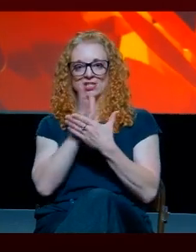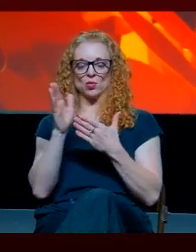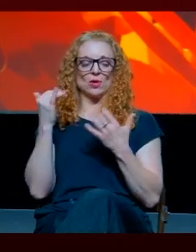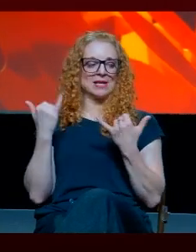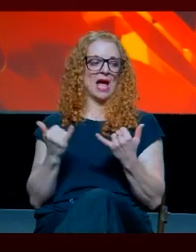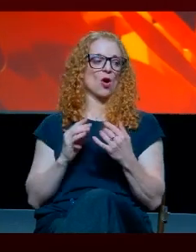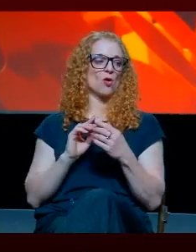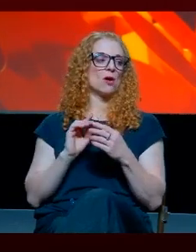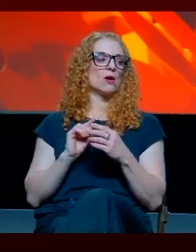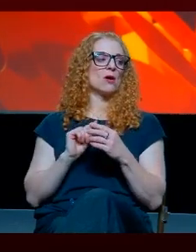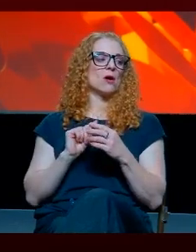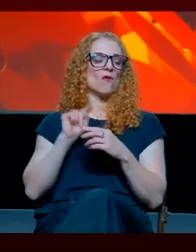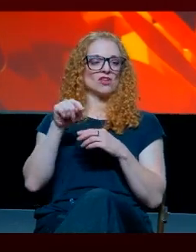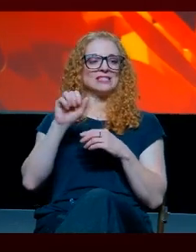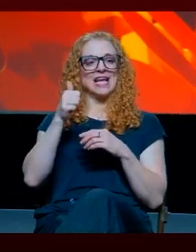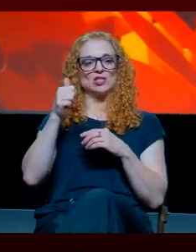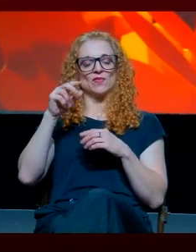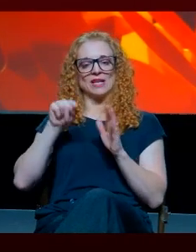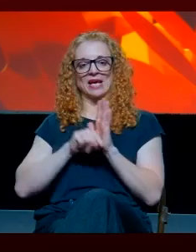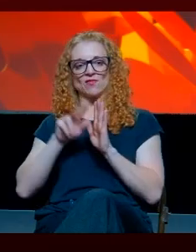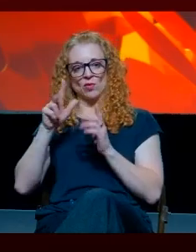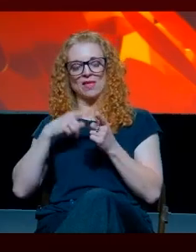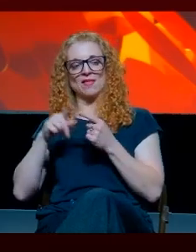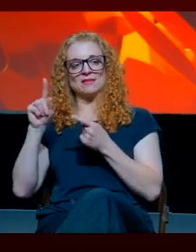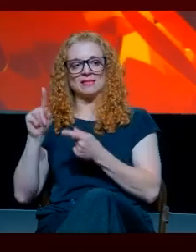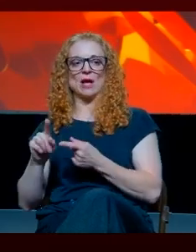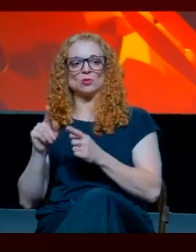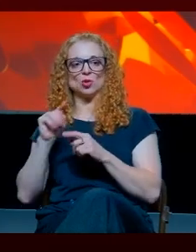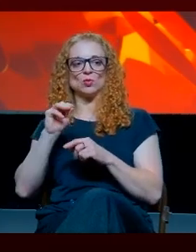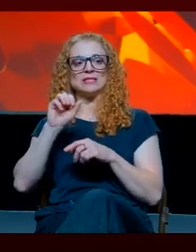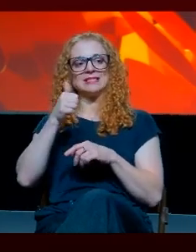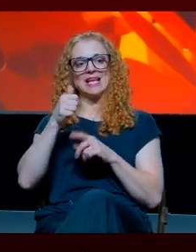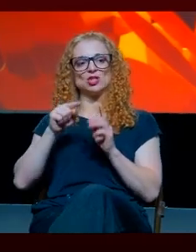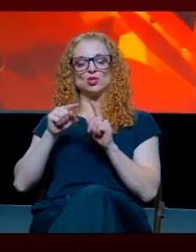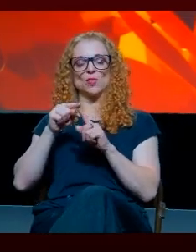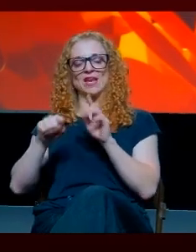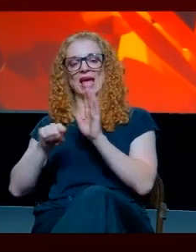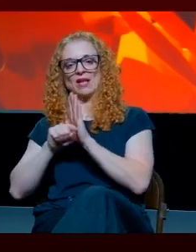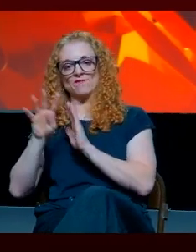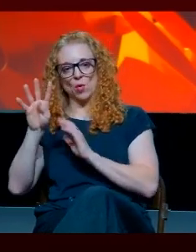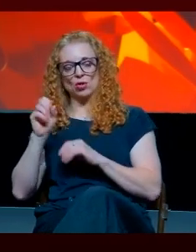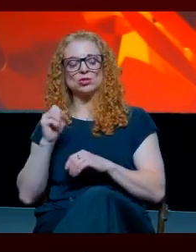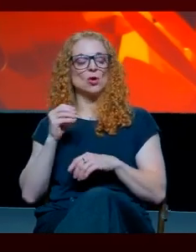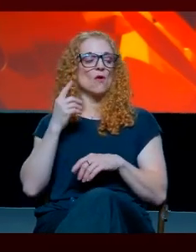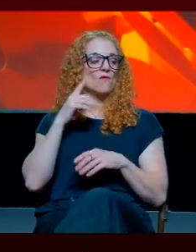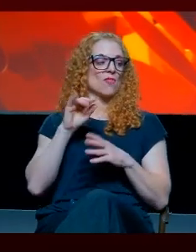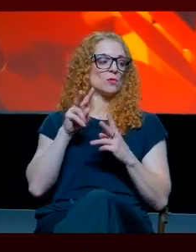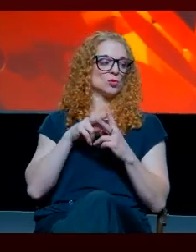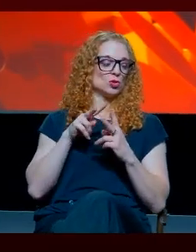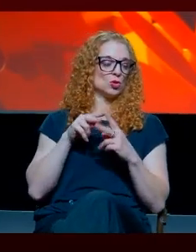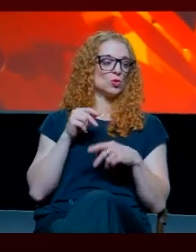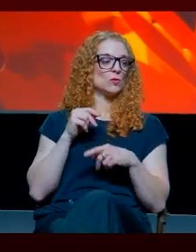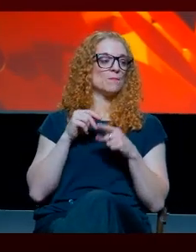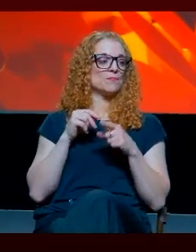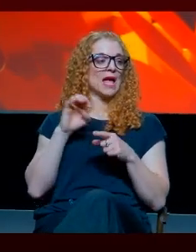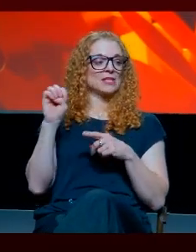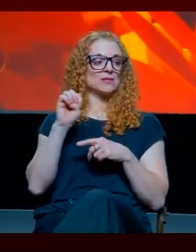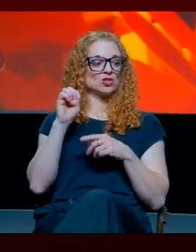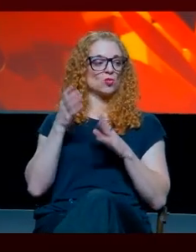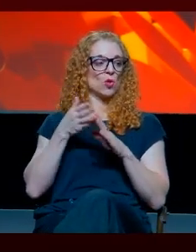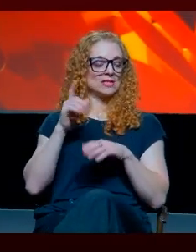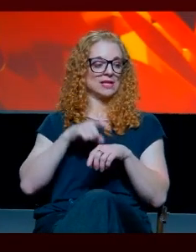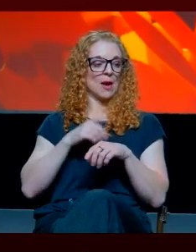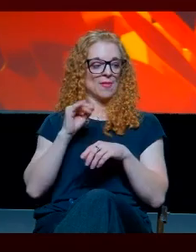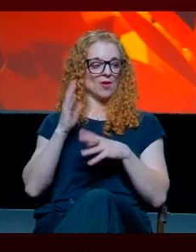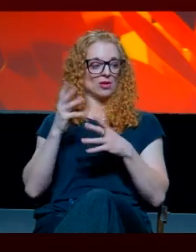negative 3 and hitting down towards 10 to the negative 4. So for the two cons of its exponential to runtime and there